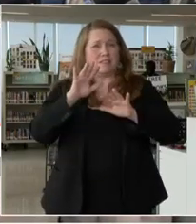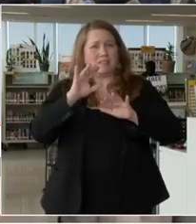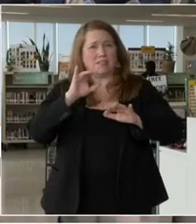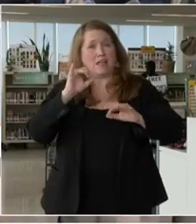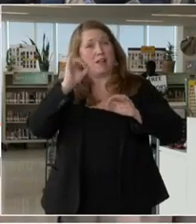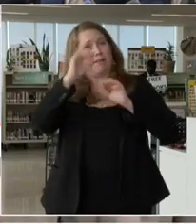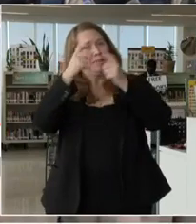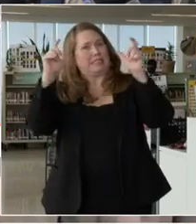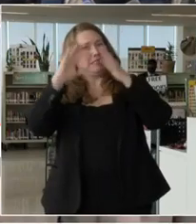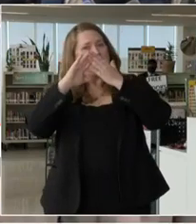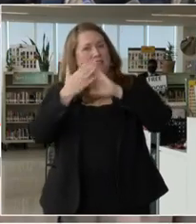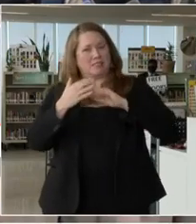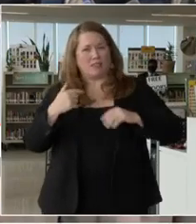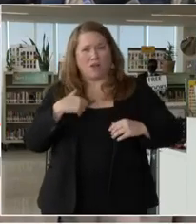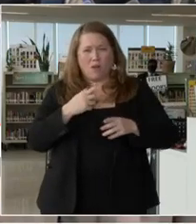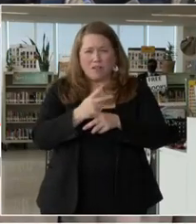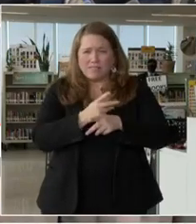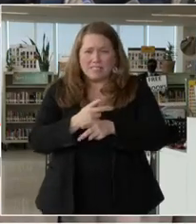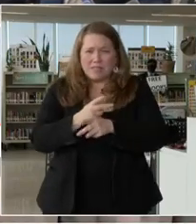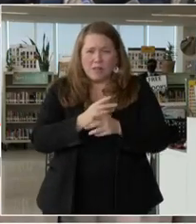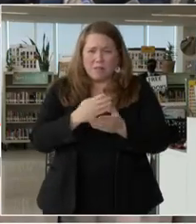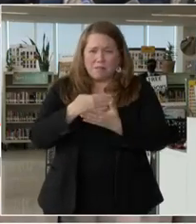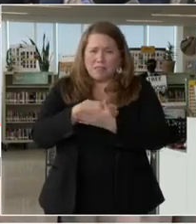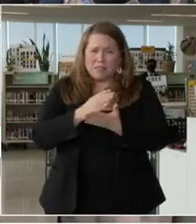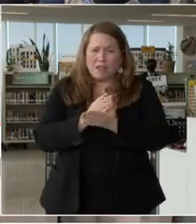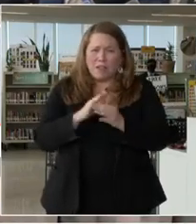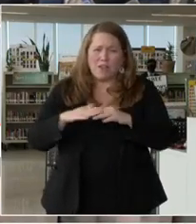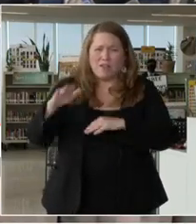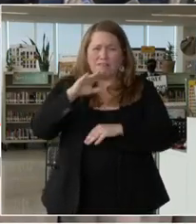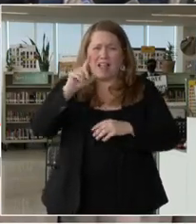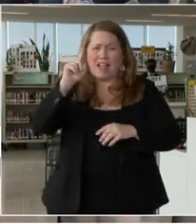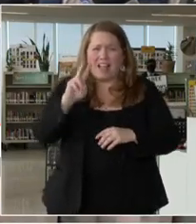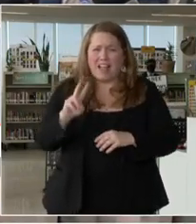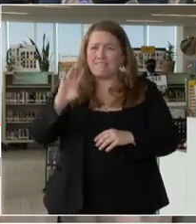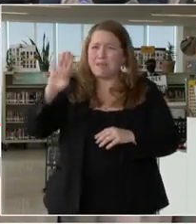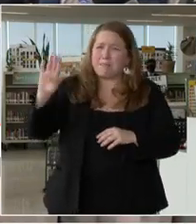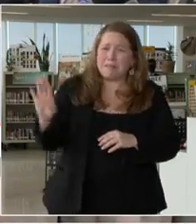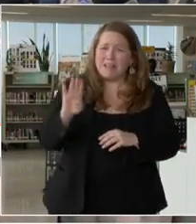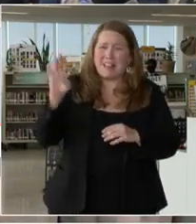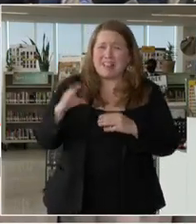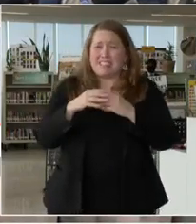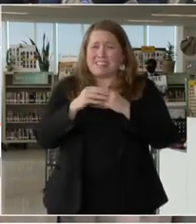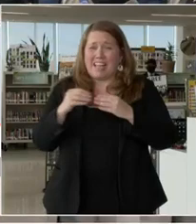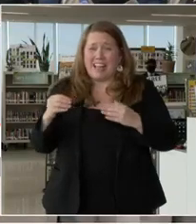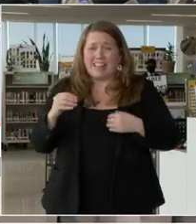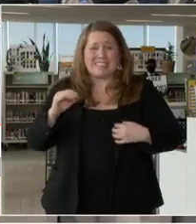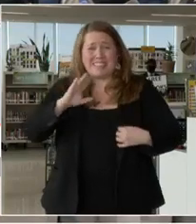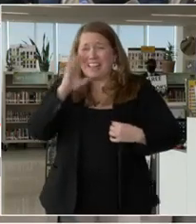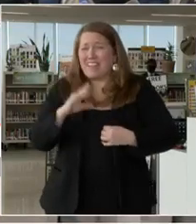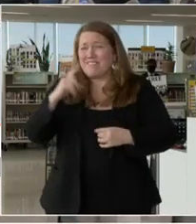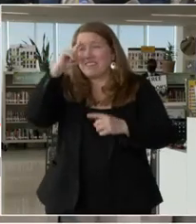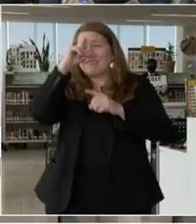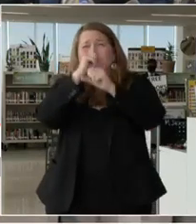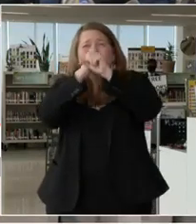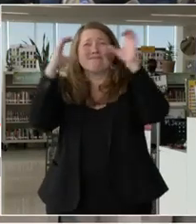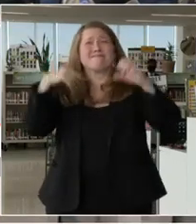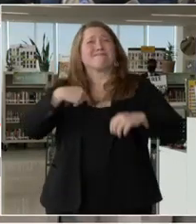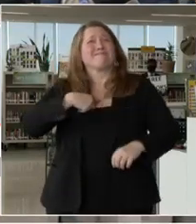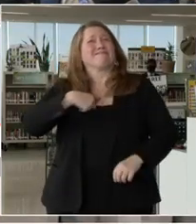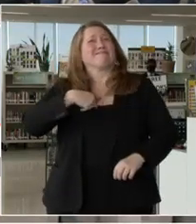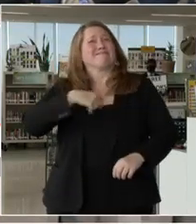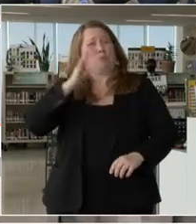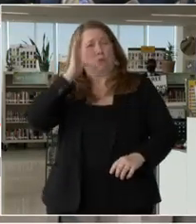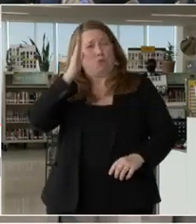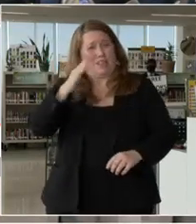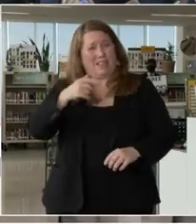I'd be overseeing a budget of over $500 million. Never, never, never. Just a kid from Carver Terrace